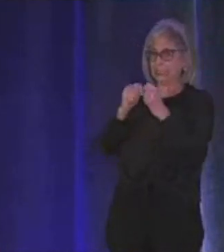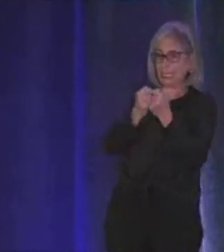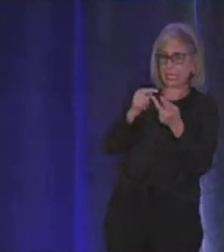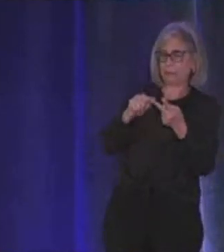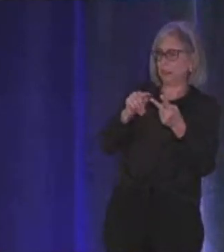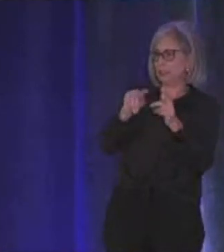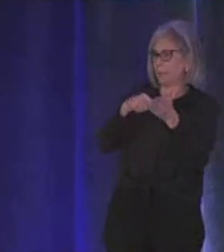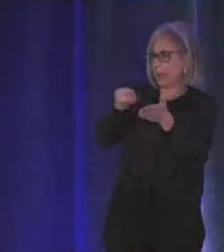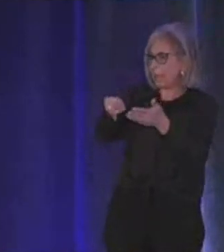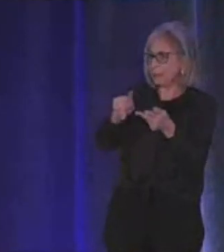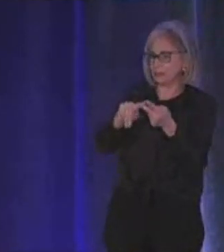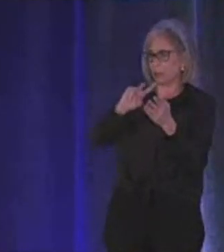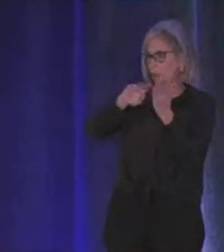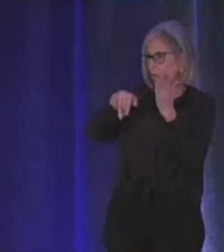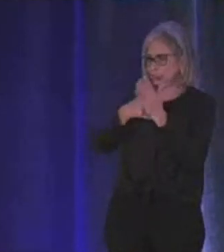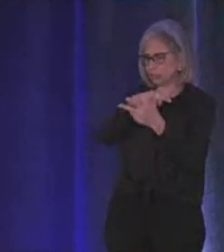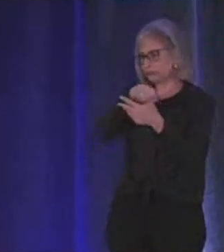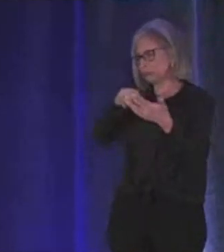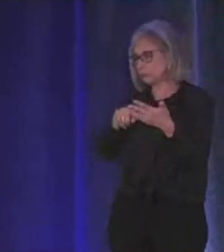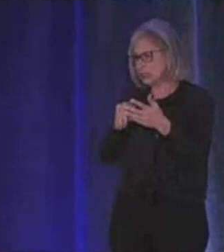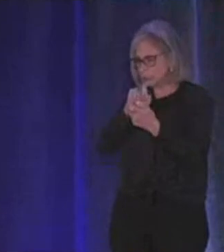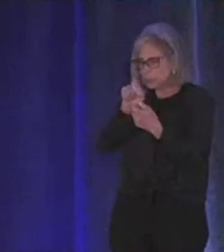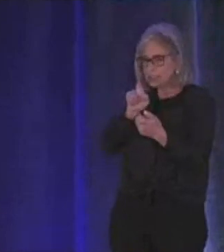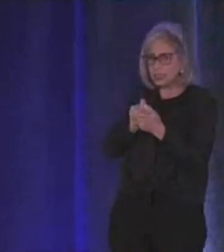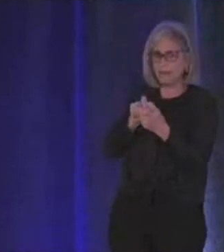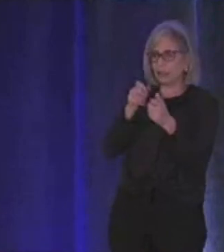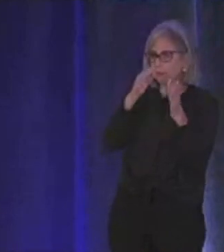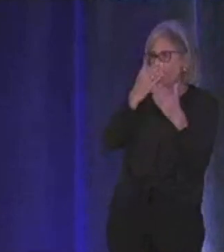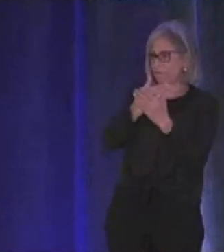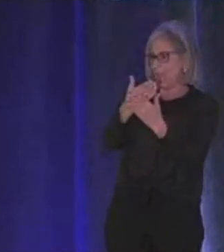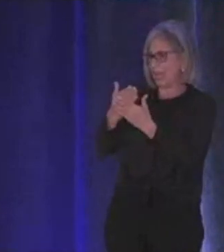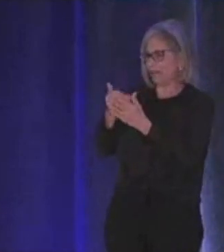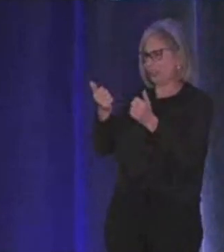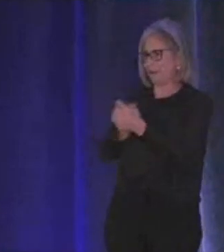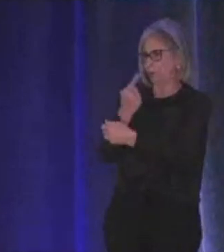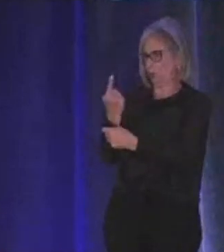payments, projects, and the specific file for each one.